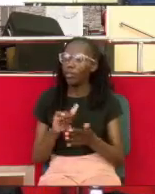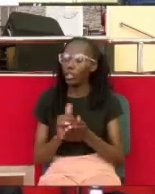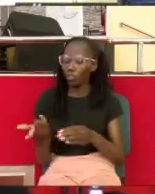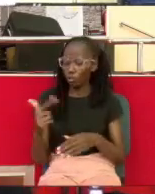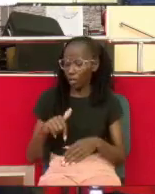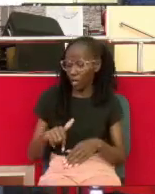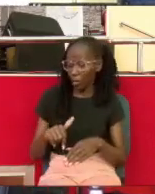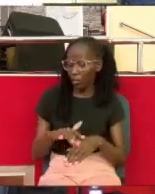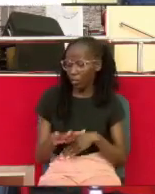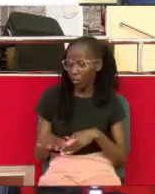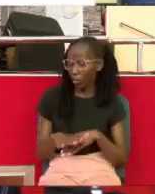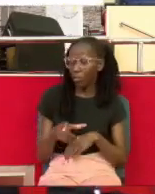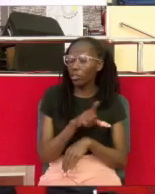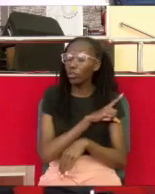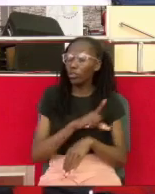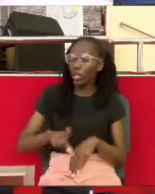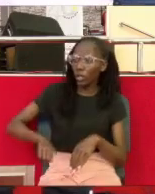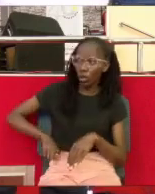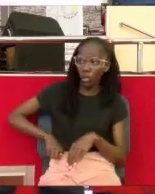of the Lord.